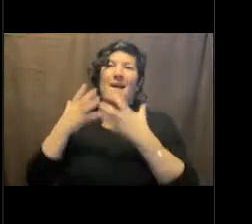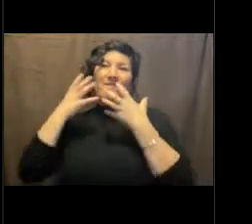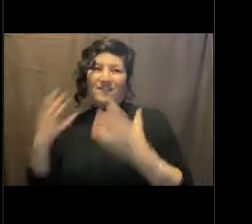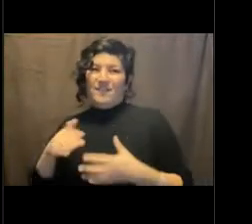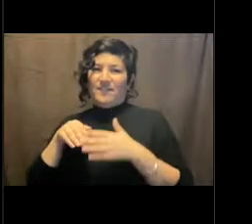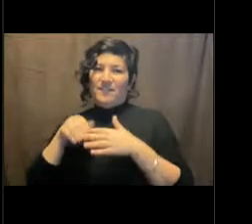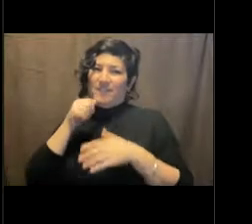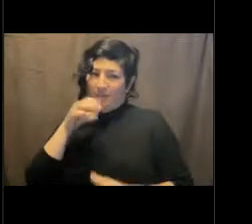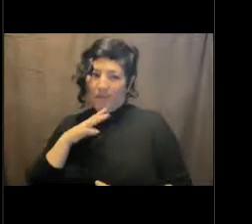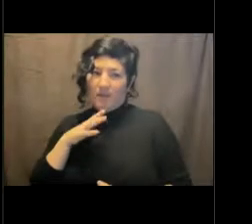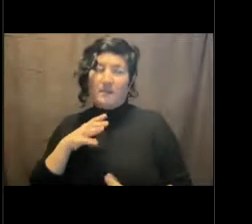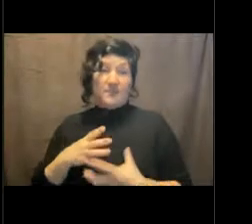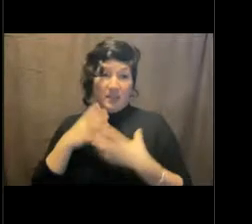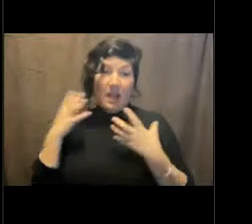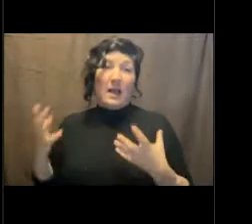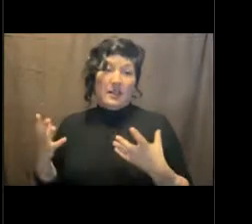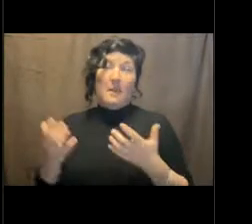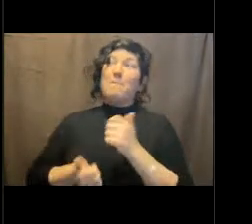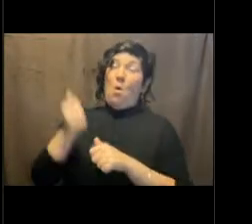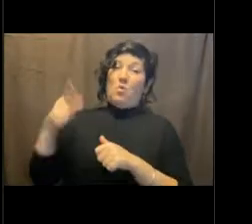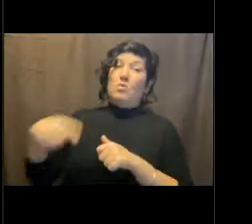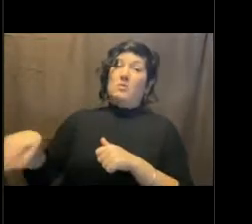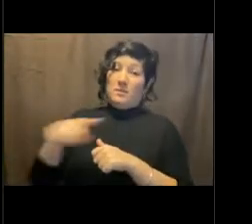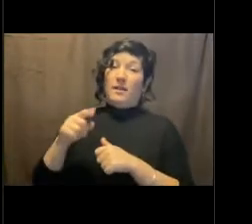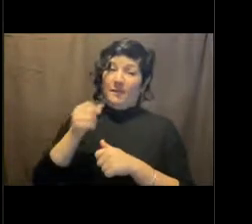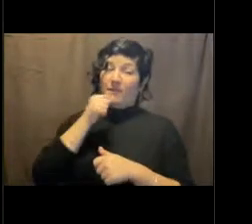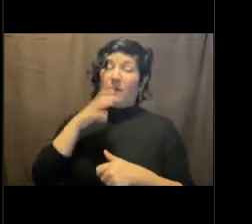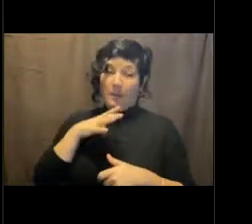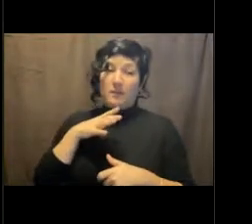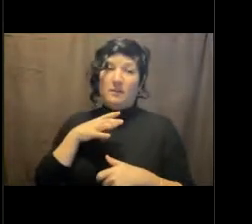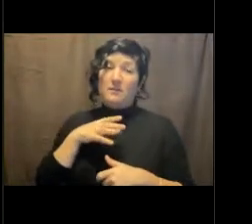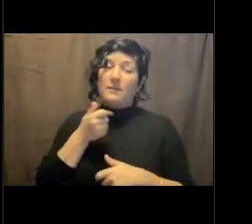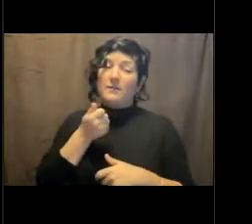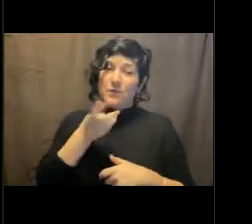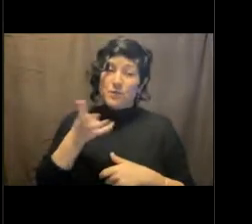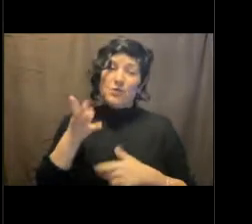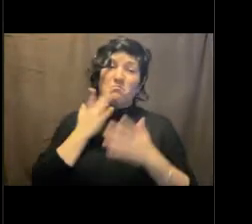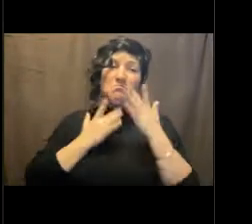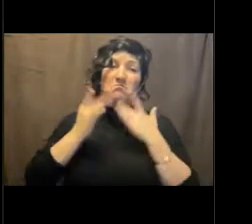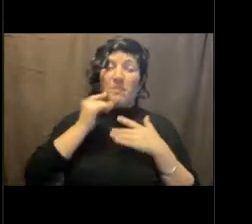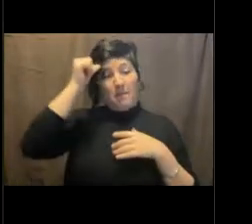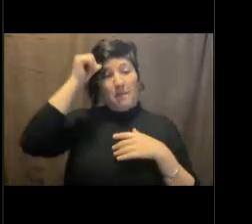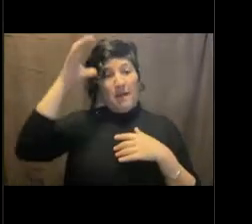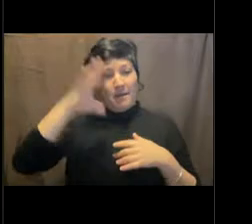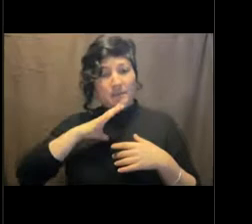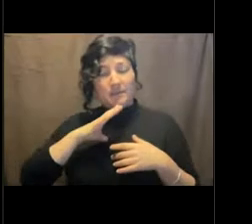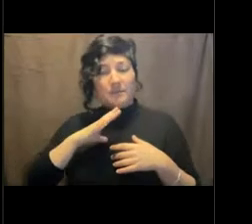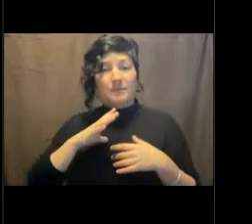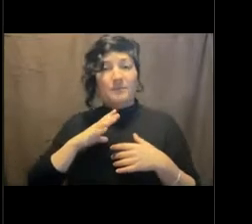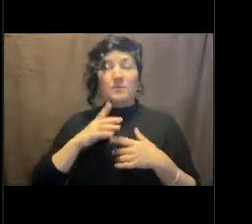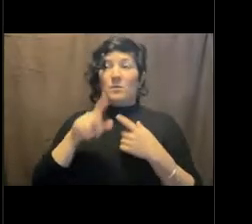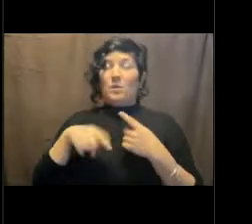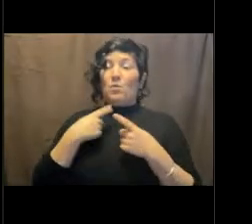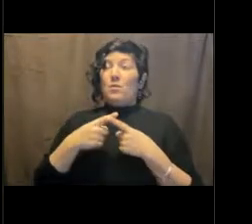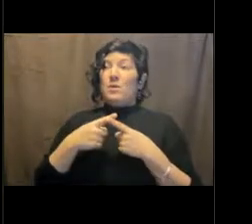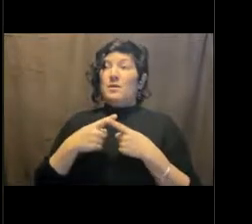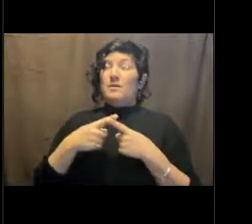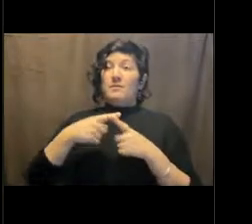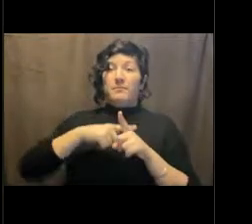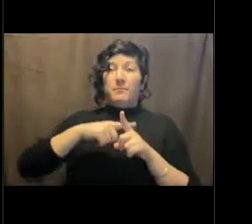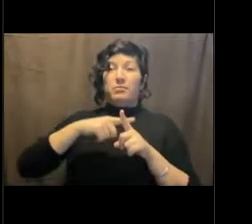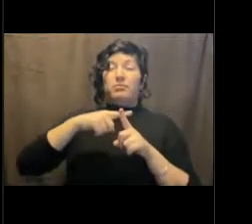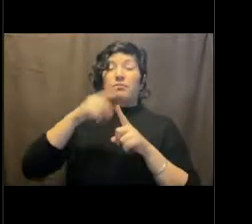the turtles are females within these populations. There's a small proportion of males. So under warming conditions, we do expect